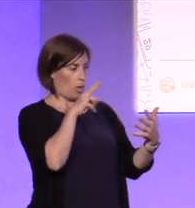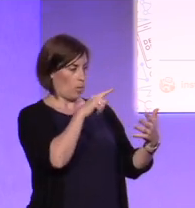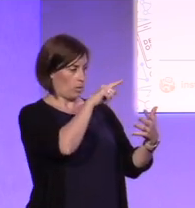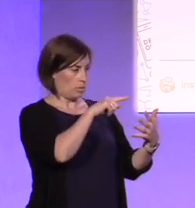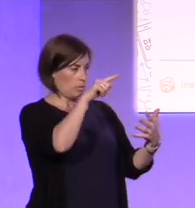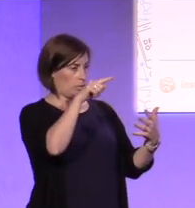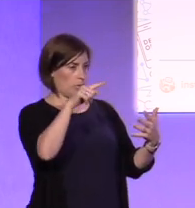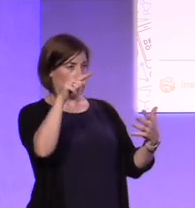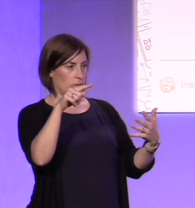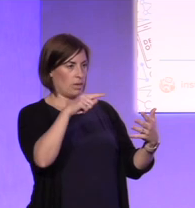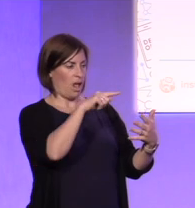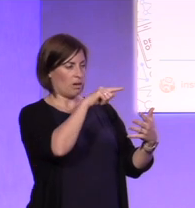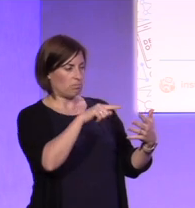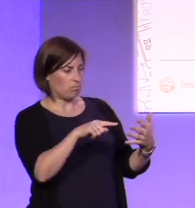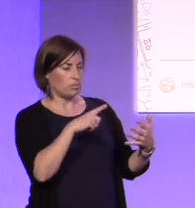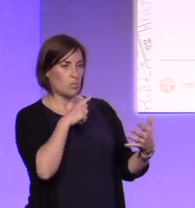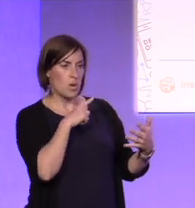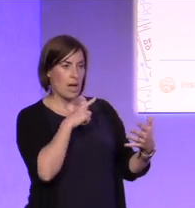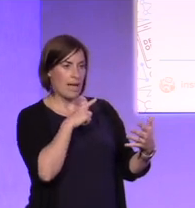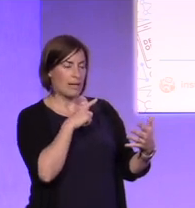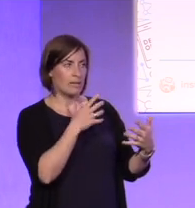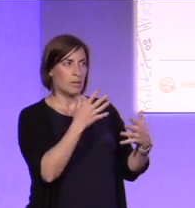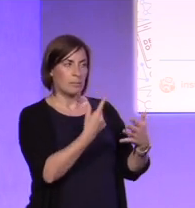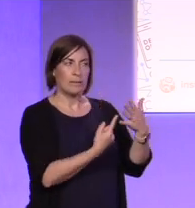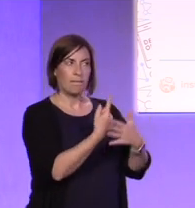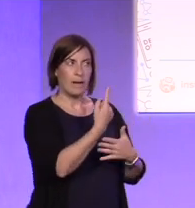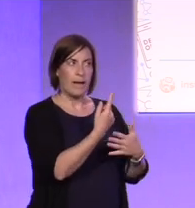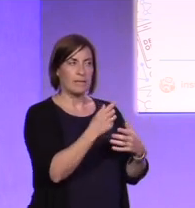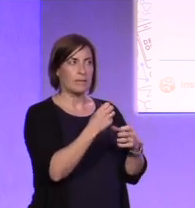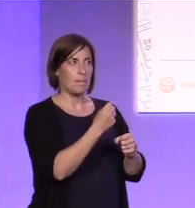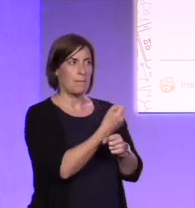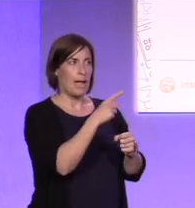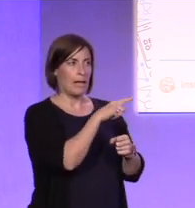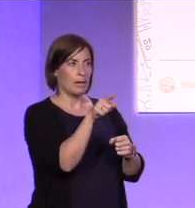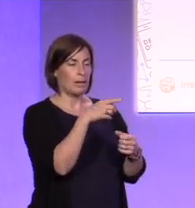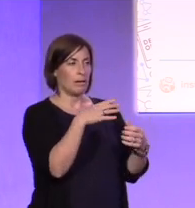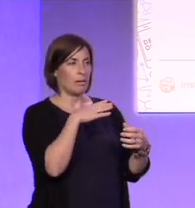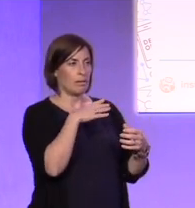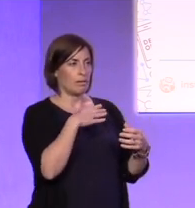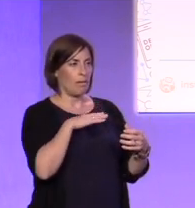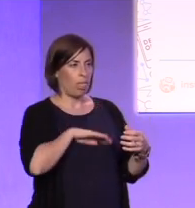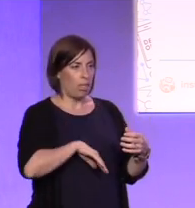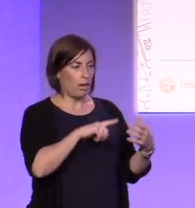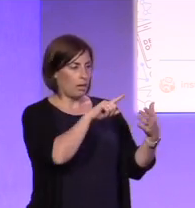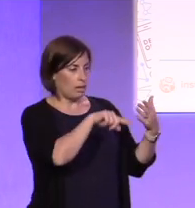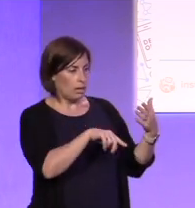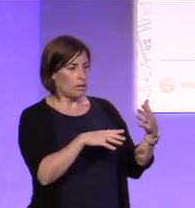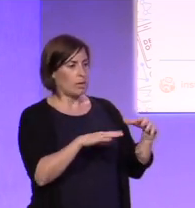the key events that have taken place, and to use this information to change the way that we're communicating, to